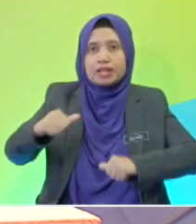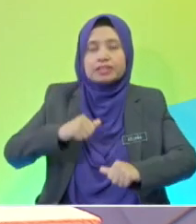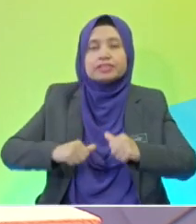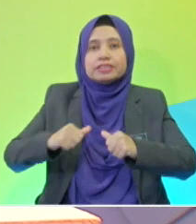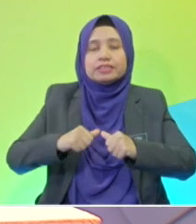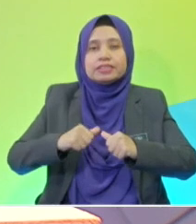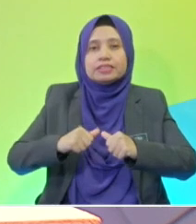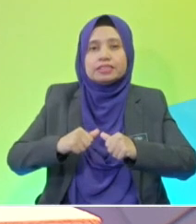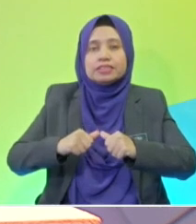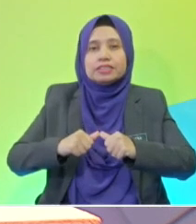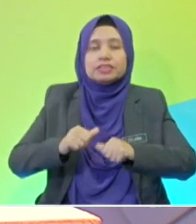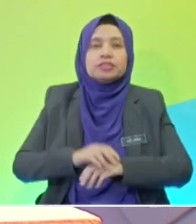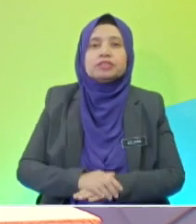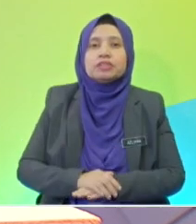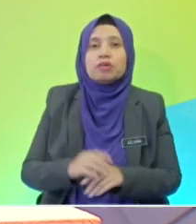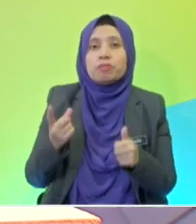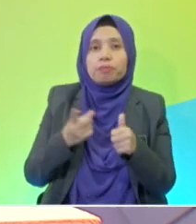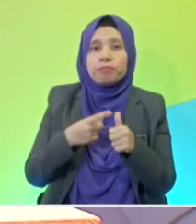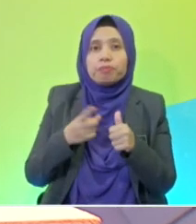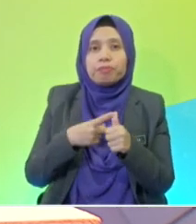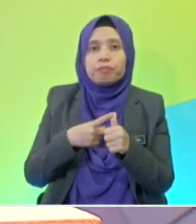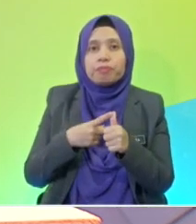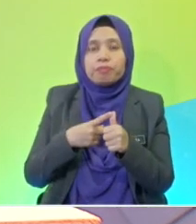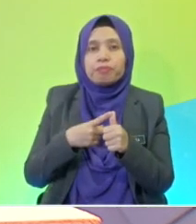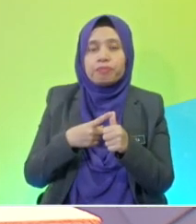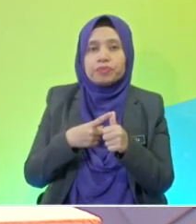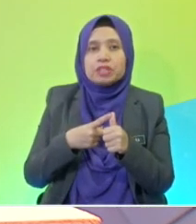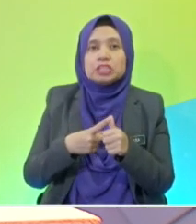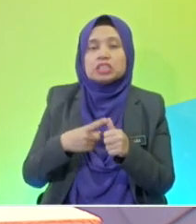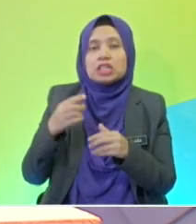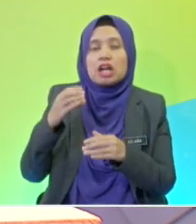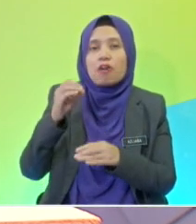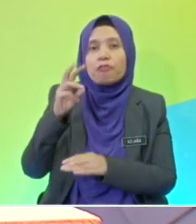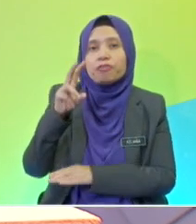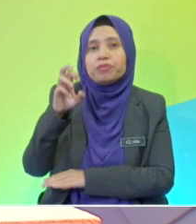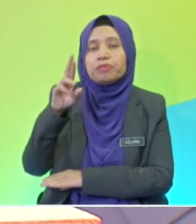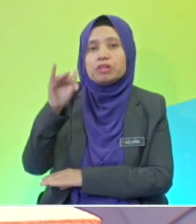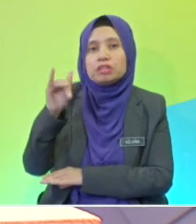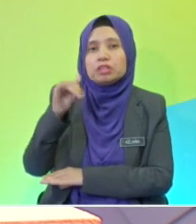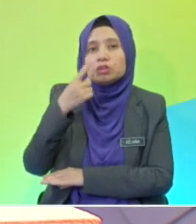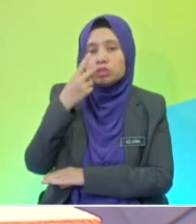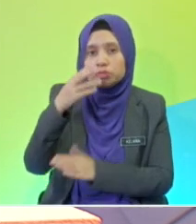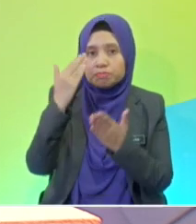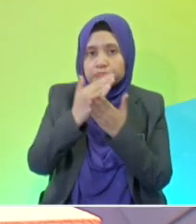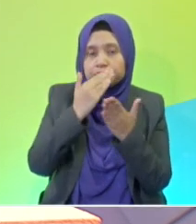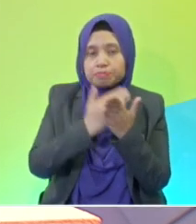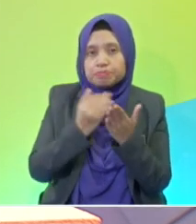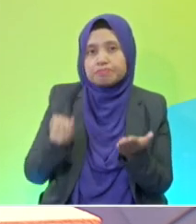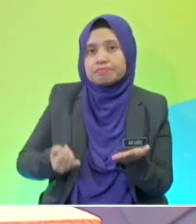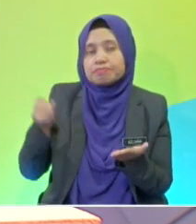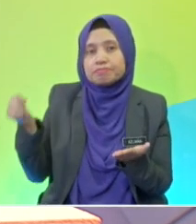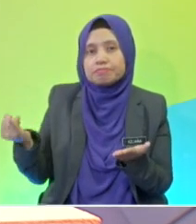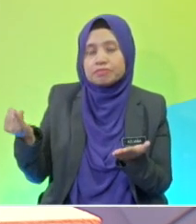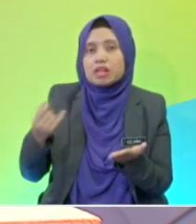today would be the first one would be my strange discovery, where the students will have to list down the items. Okay. What